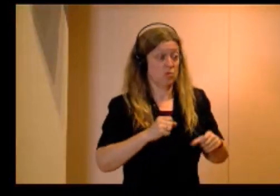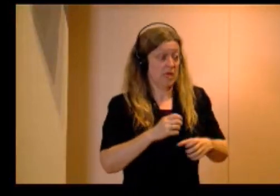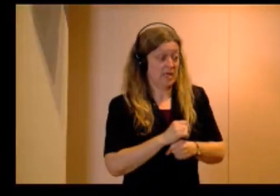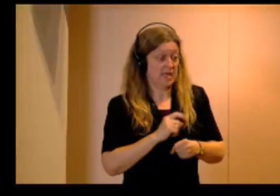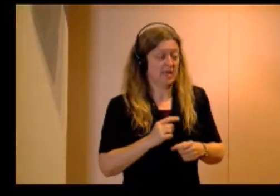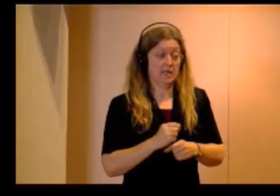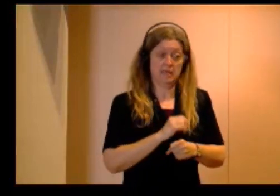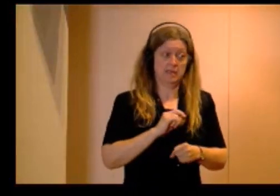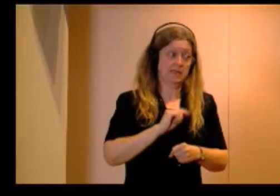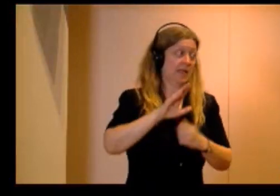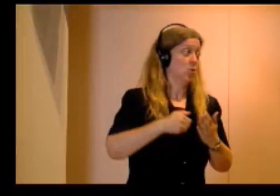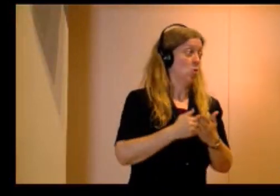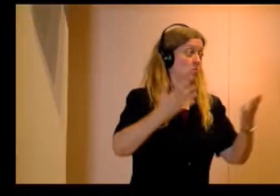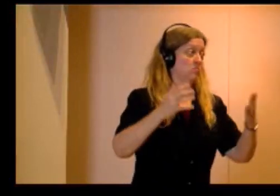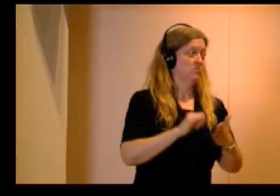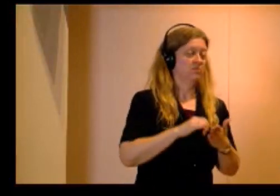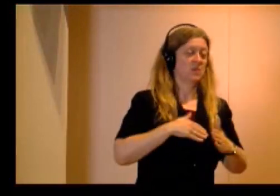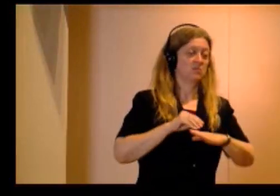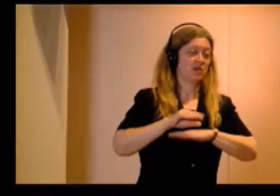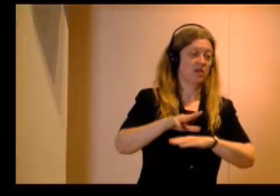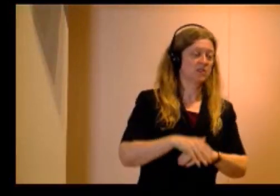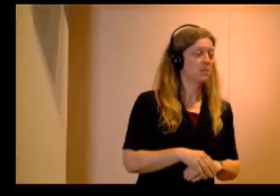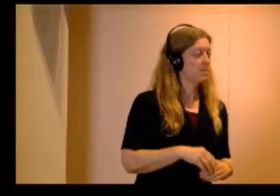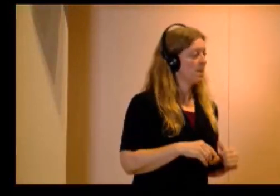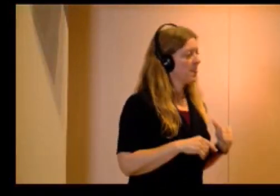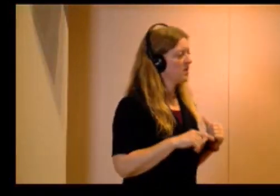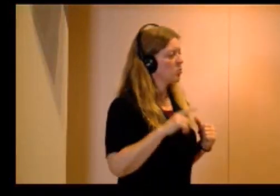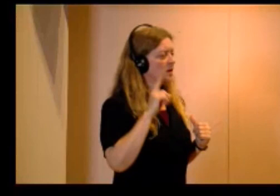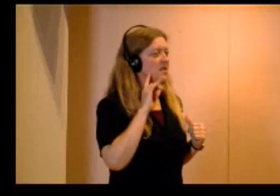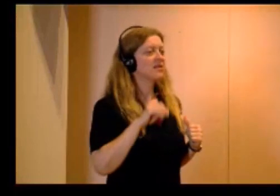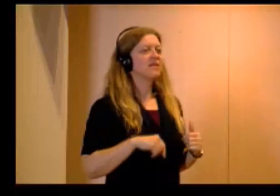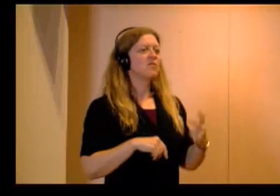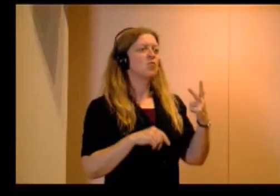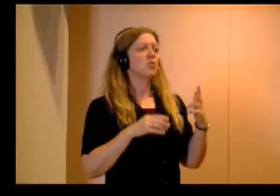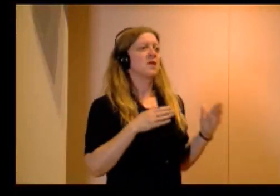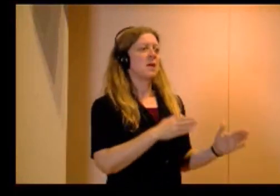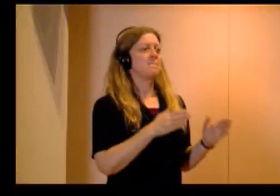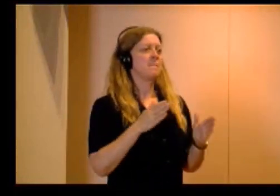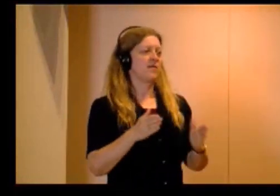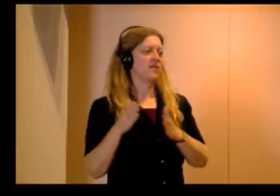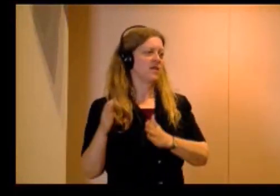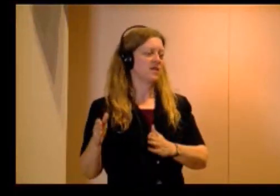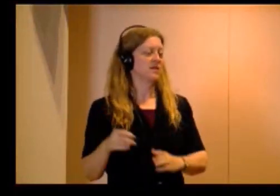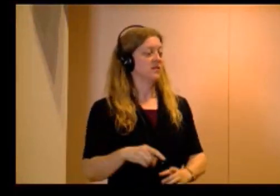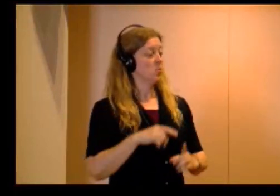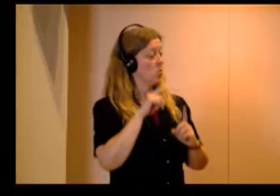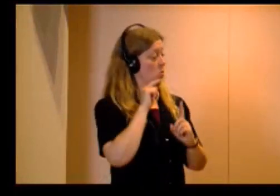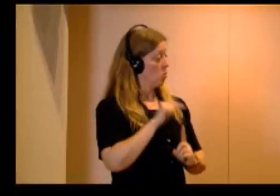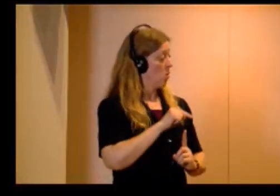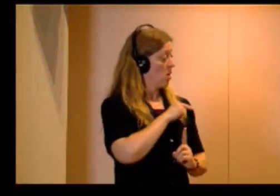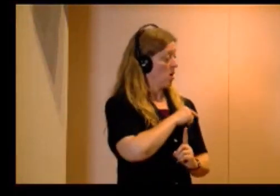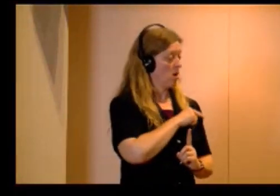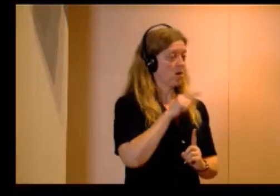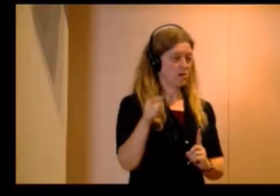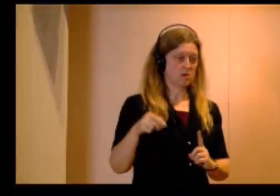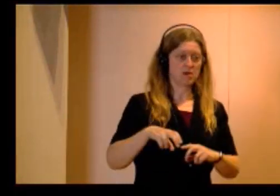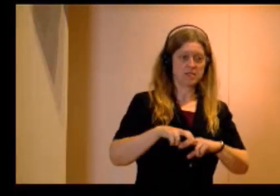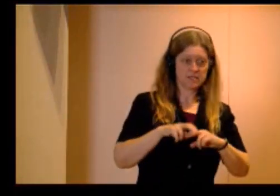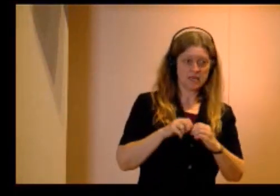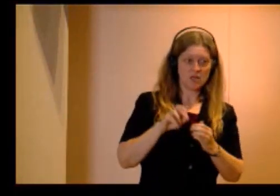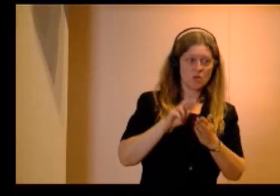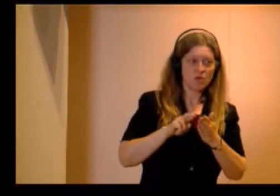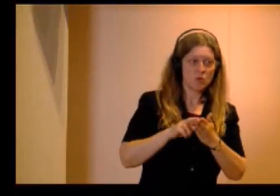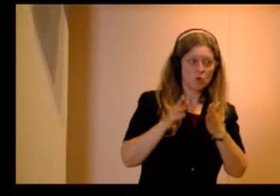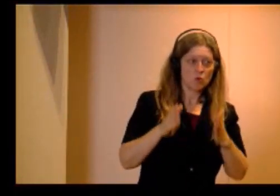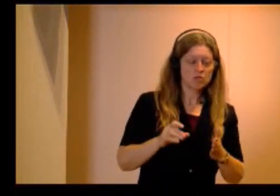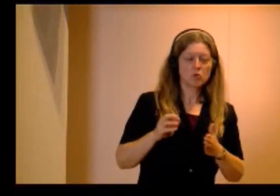be my advice. So it sounds like that was kind of 3 methods. One, kind of finding, like, sitting down with the researchers